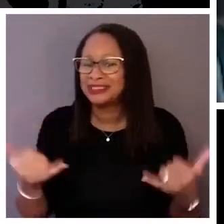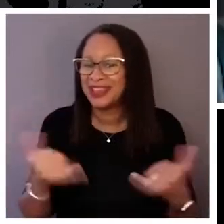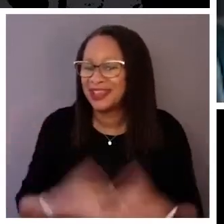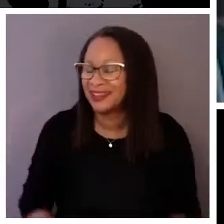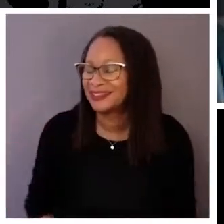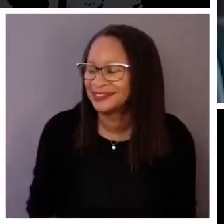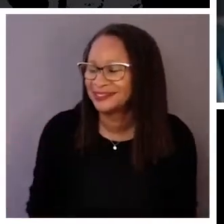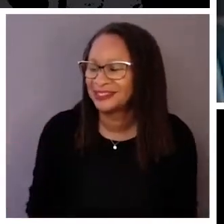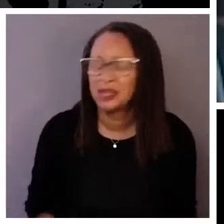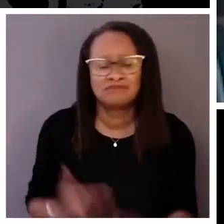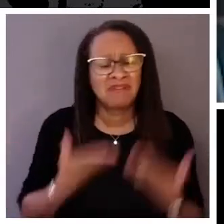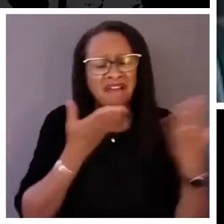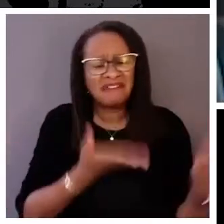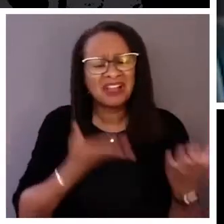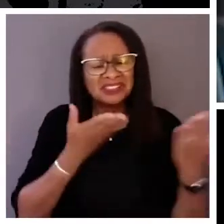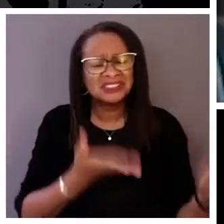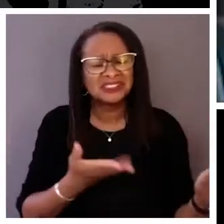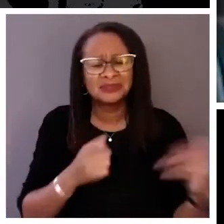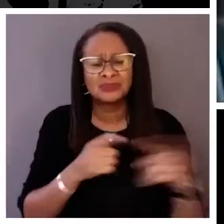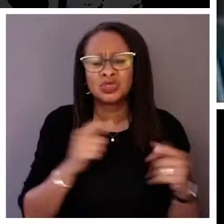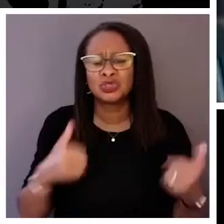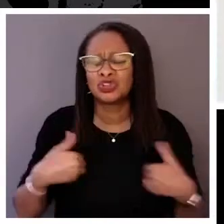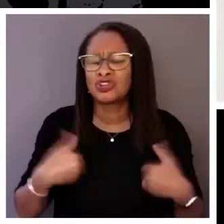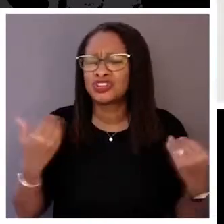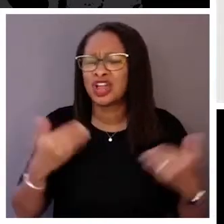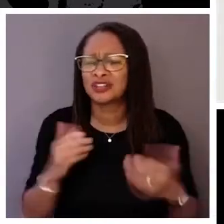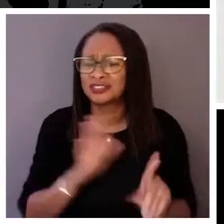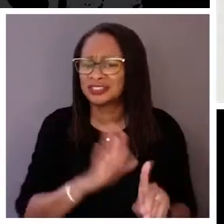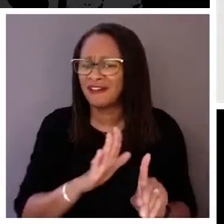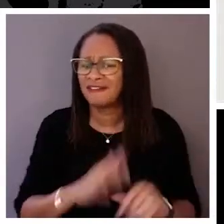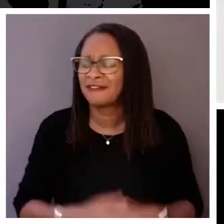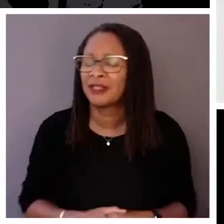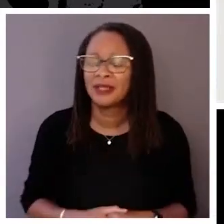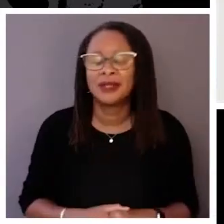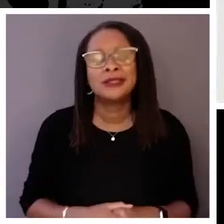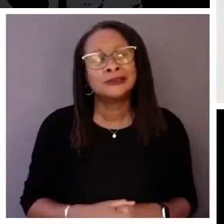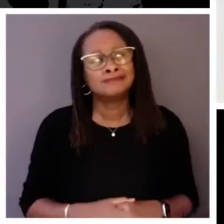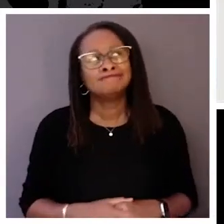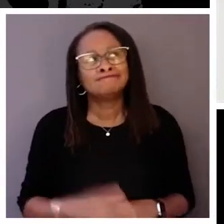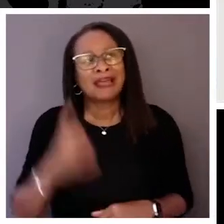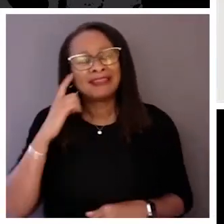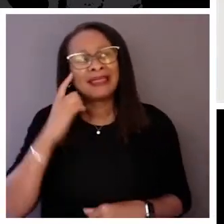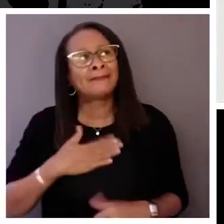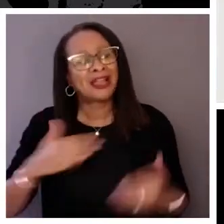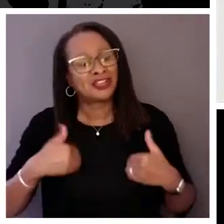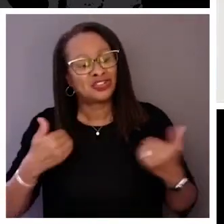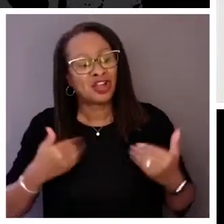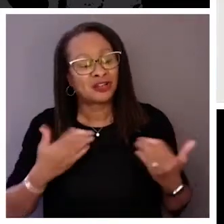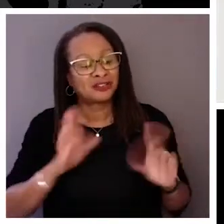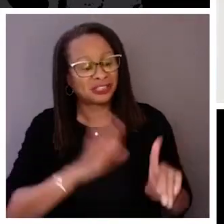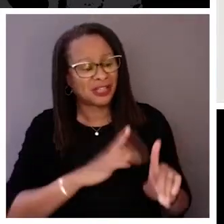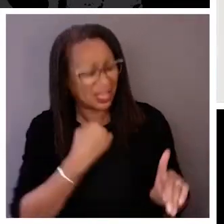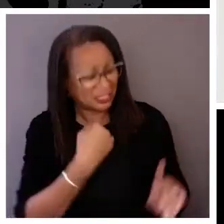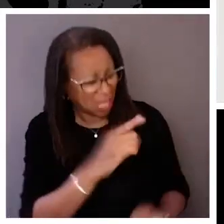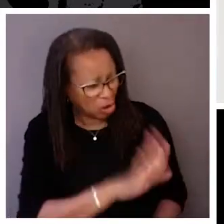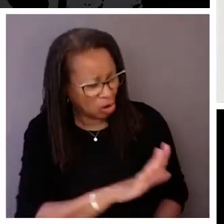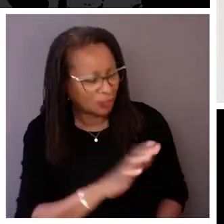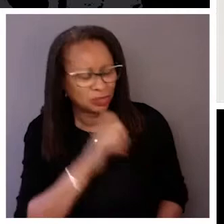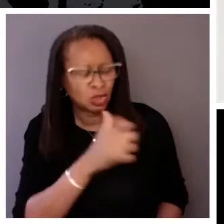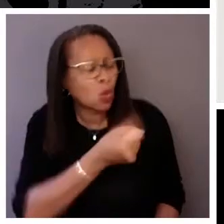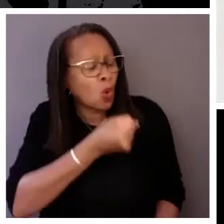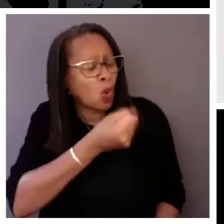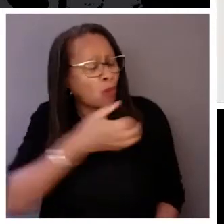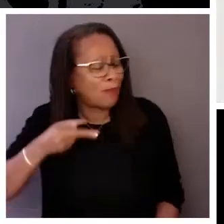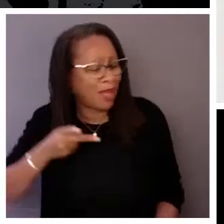today? What advice would you give your younger self? I give my younger self the advice to